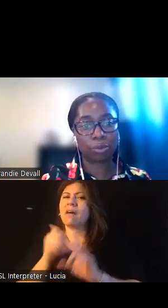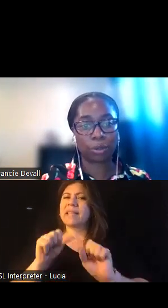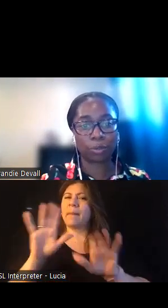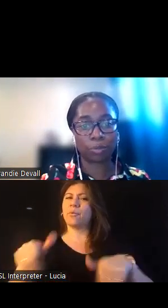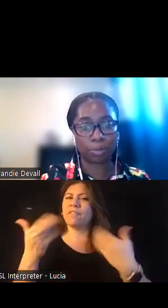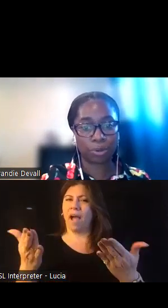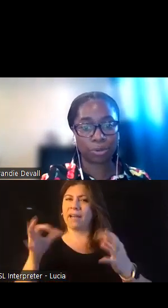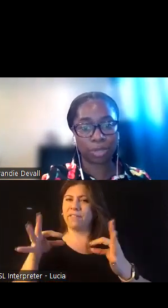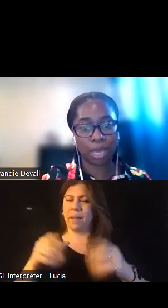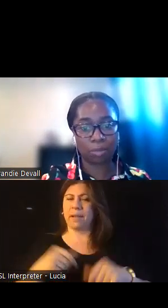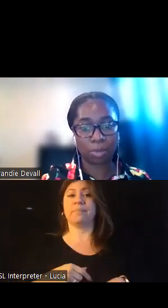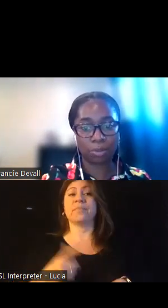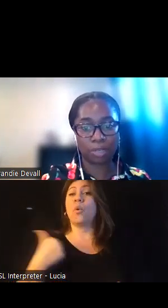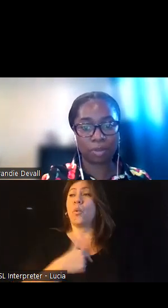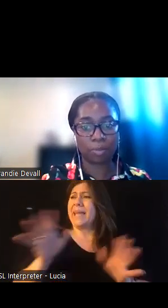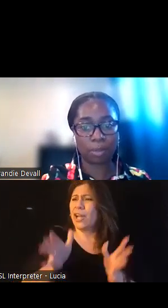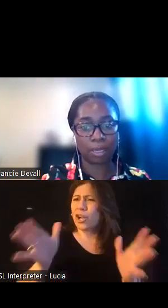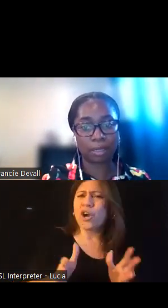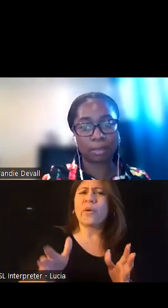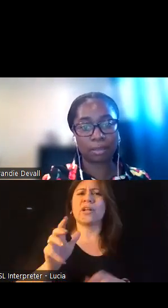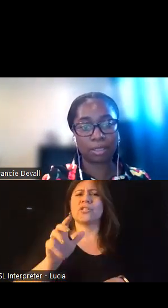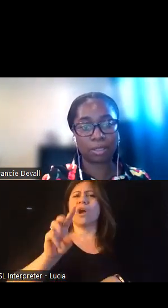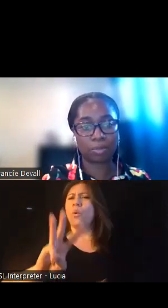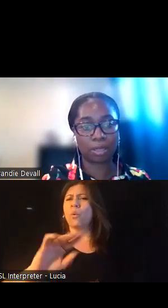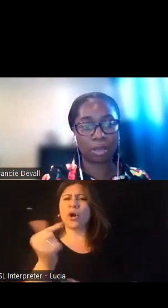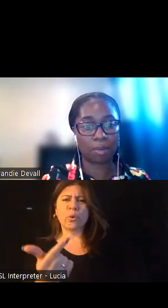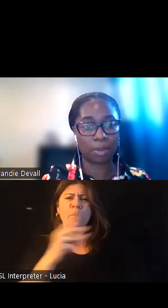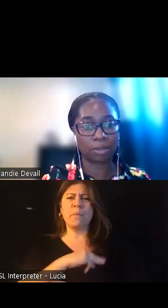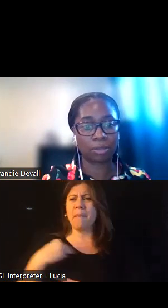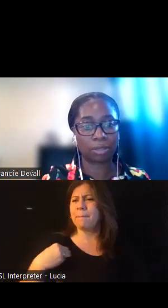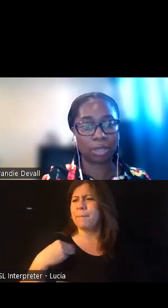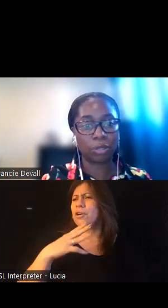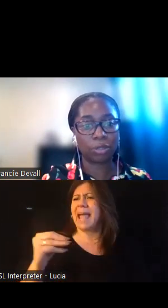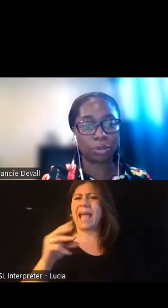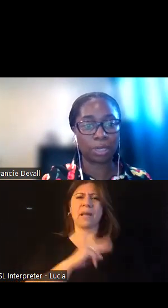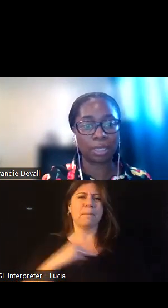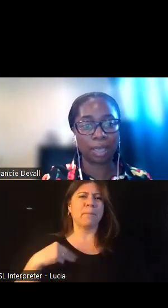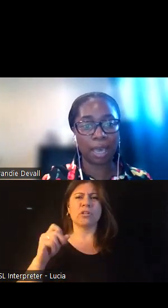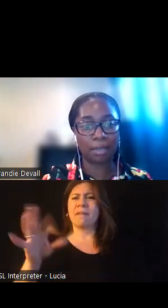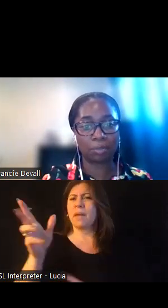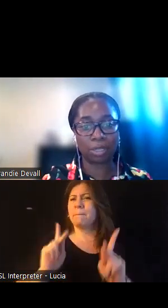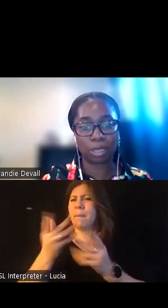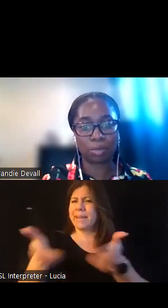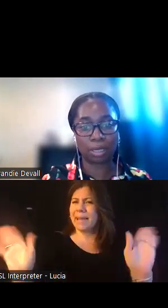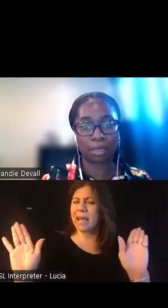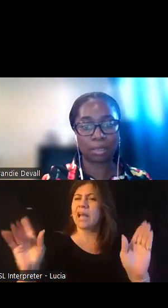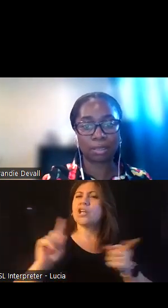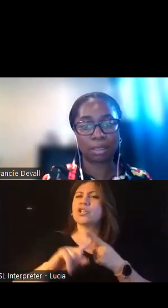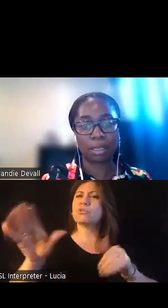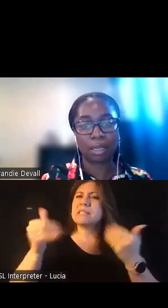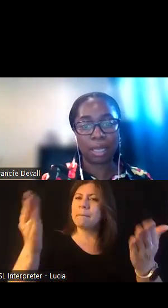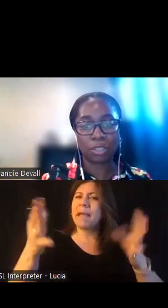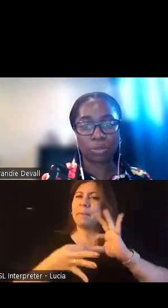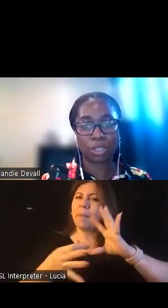encourage work group members and members of the public to submit comments during and in between